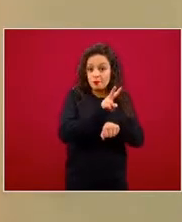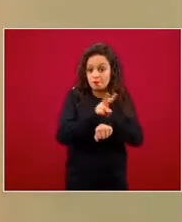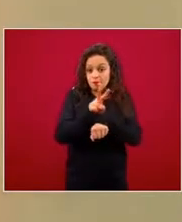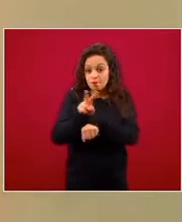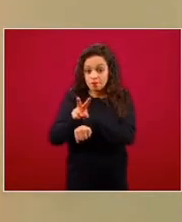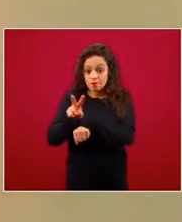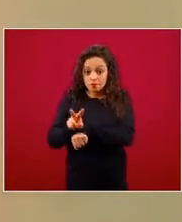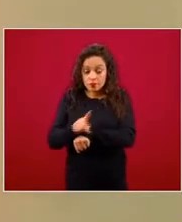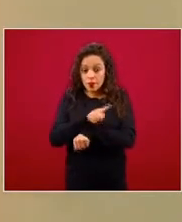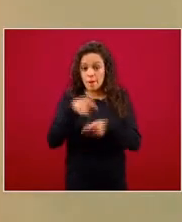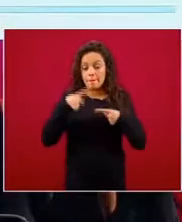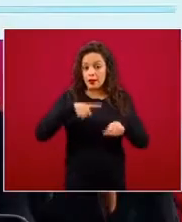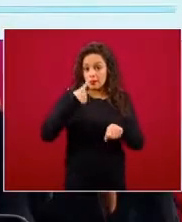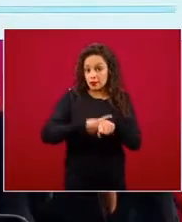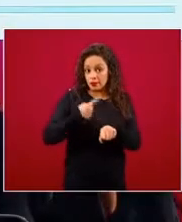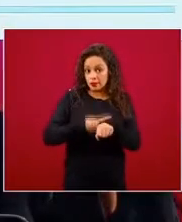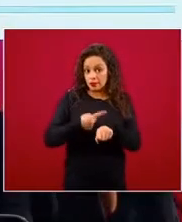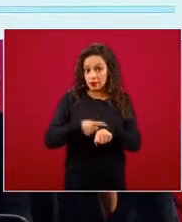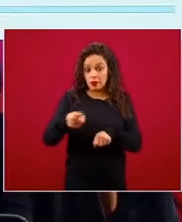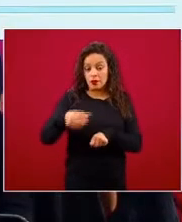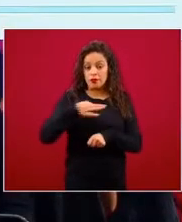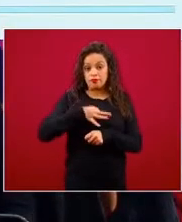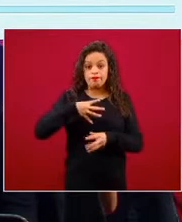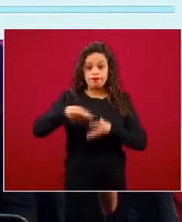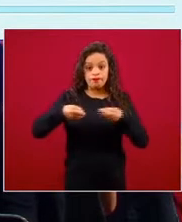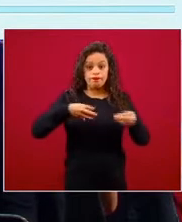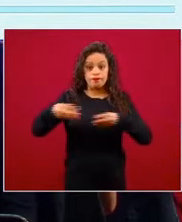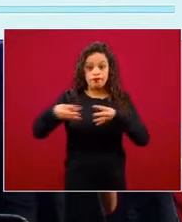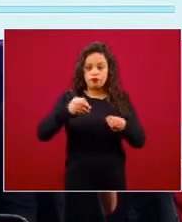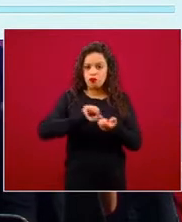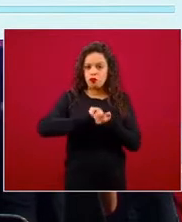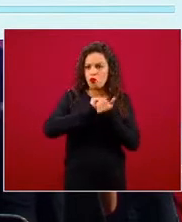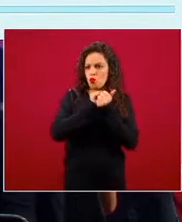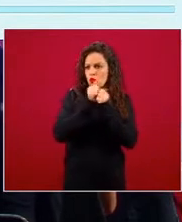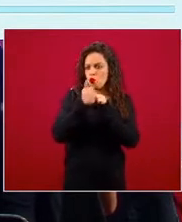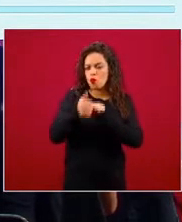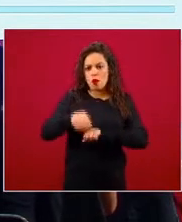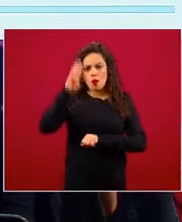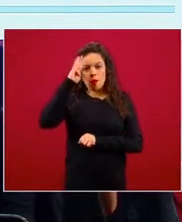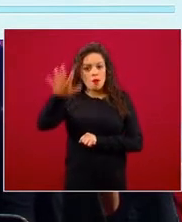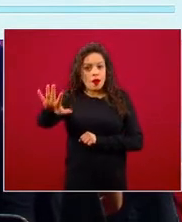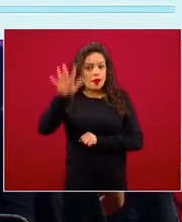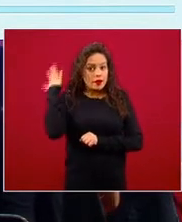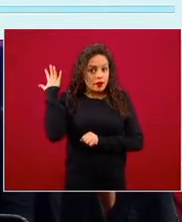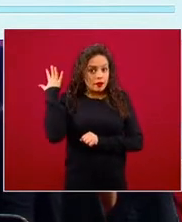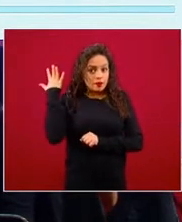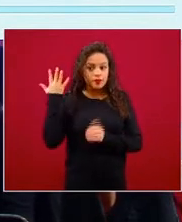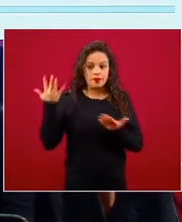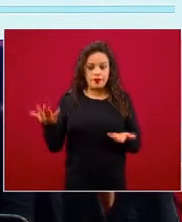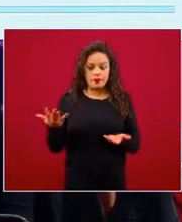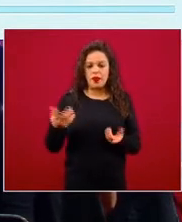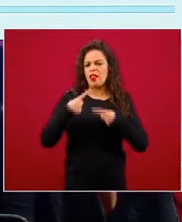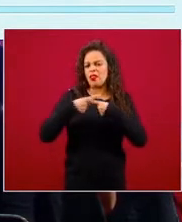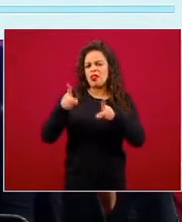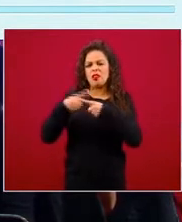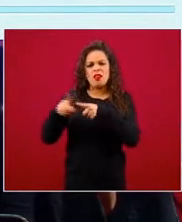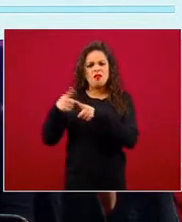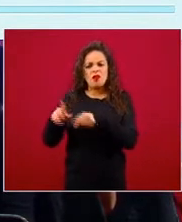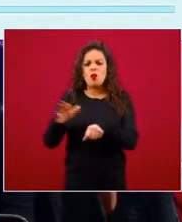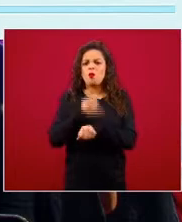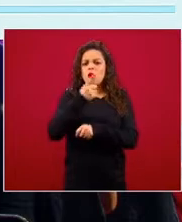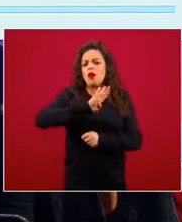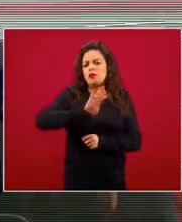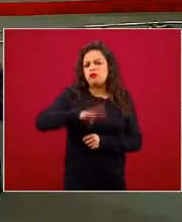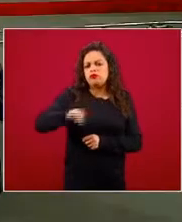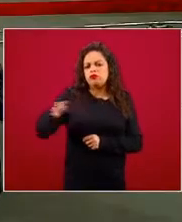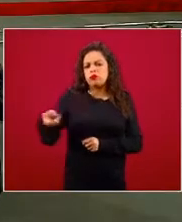quickly. Mortality by basically any cause doesn't change. It's a final